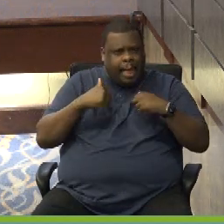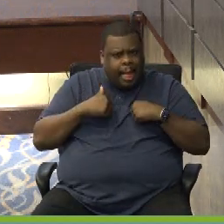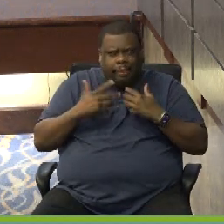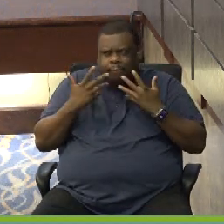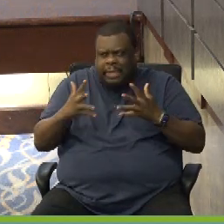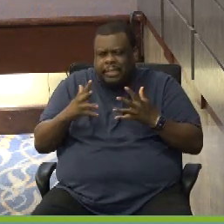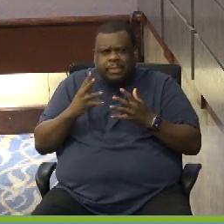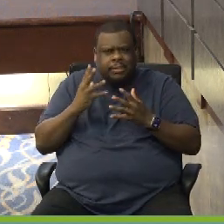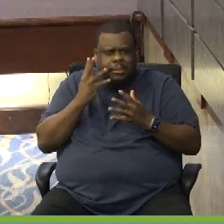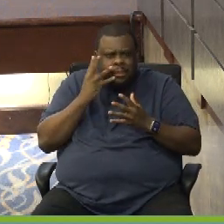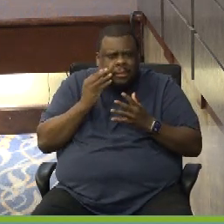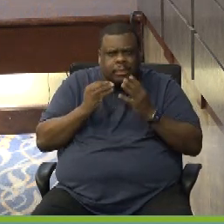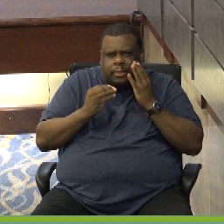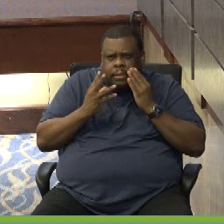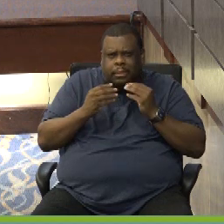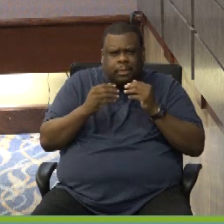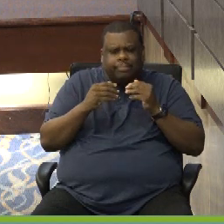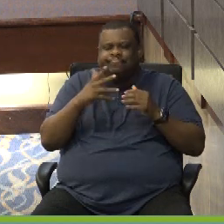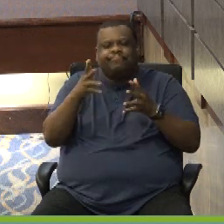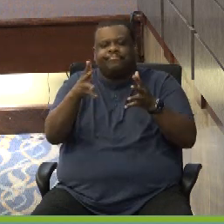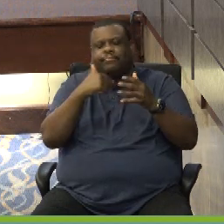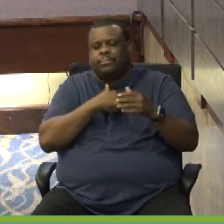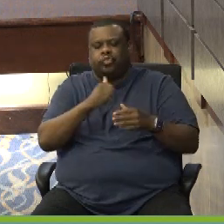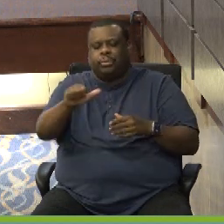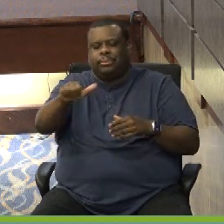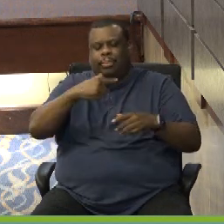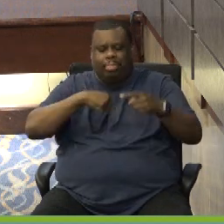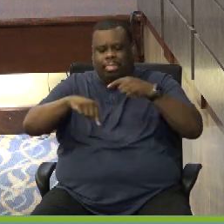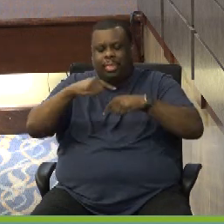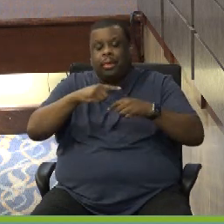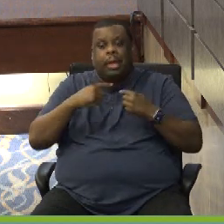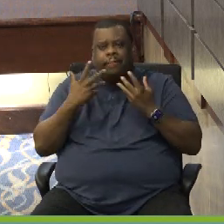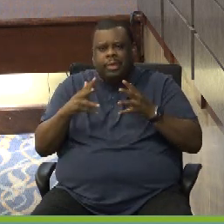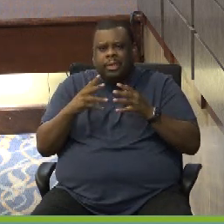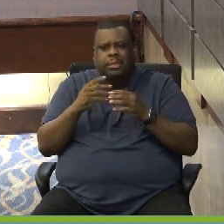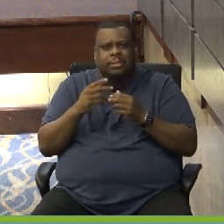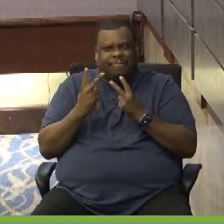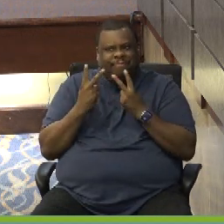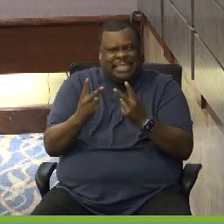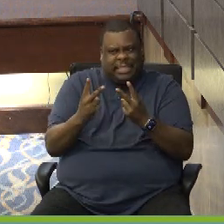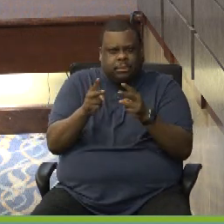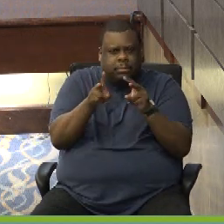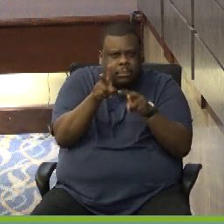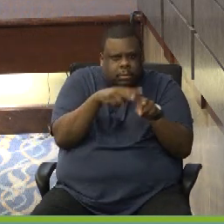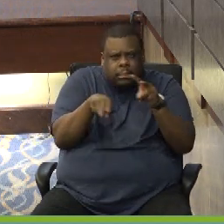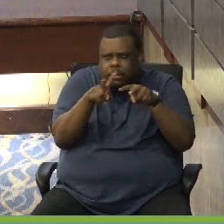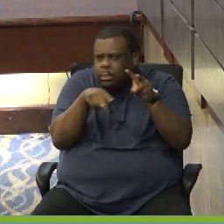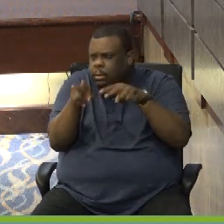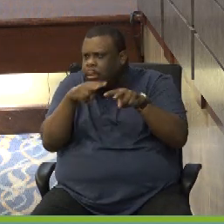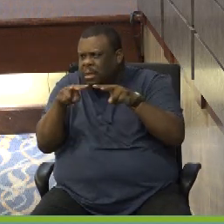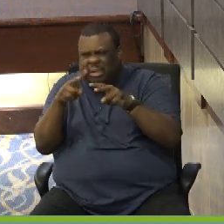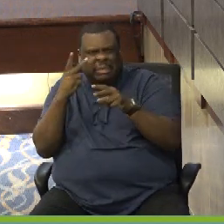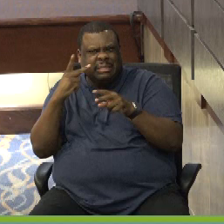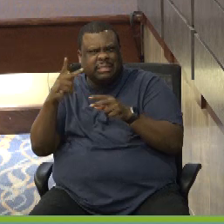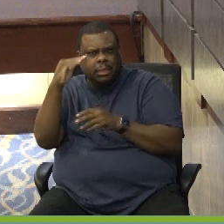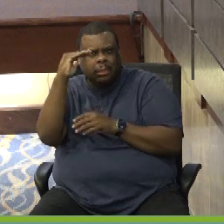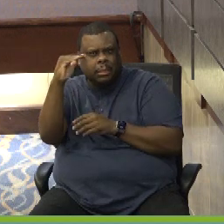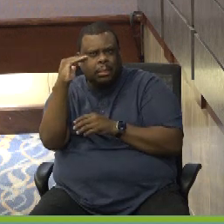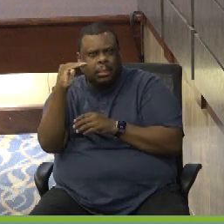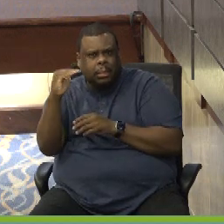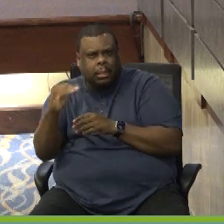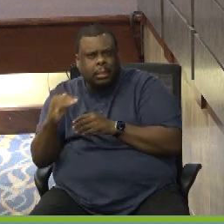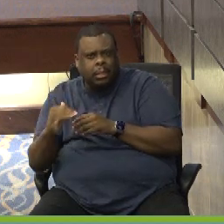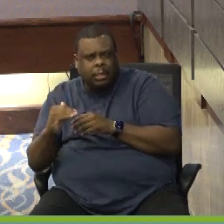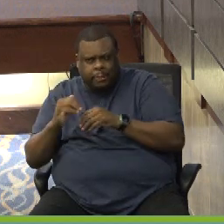visited. We ran a booth at the Bridge Street Farmers Market so that we could speak firsthand to residents ourselves, and we were promoting our